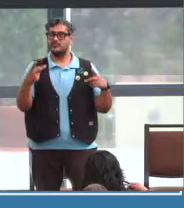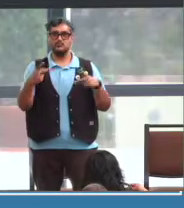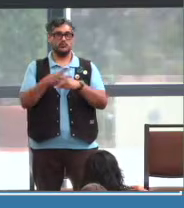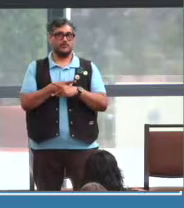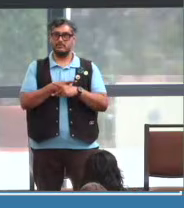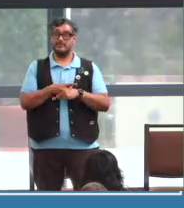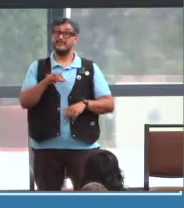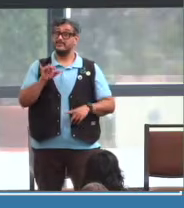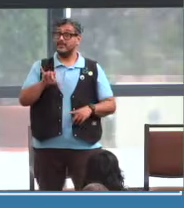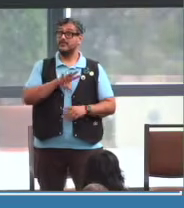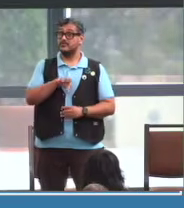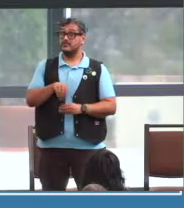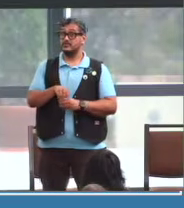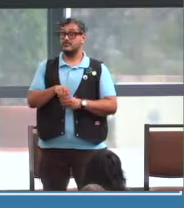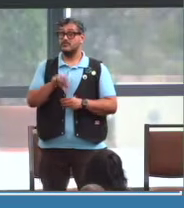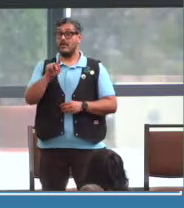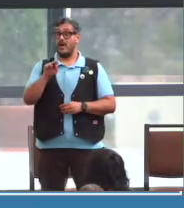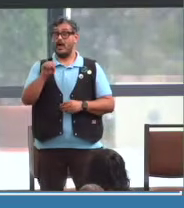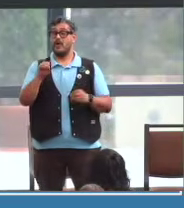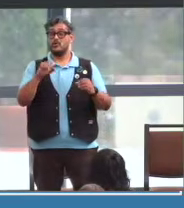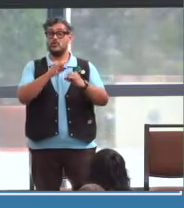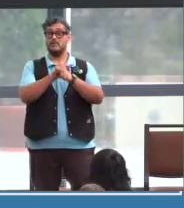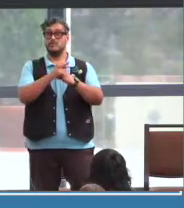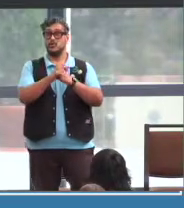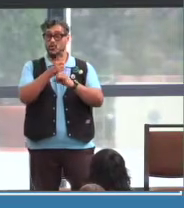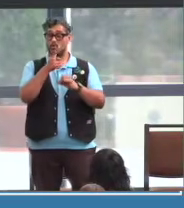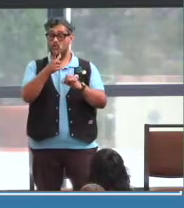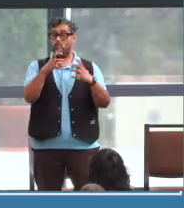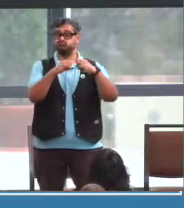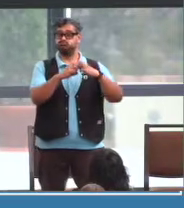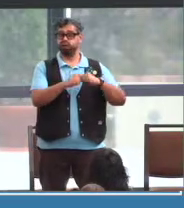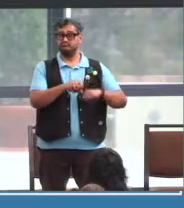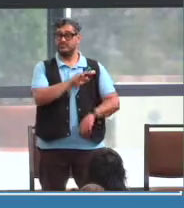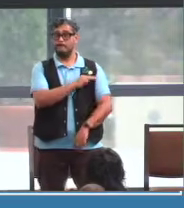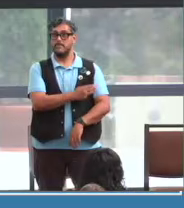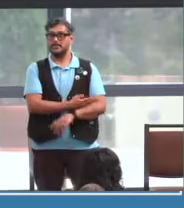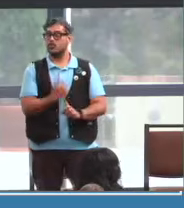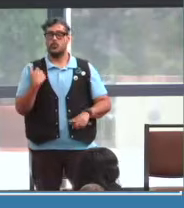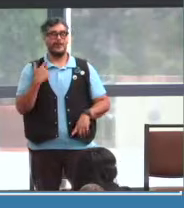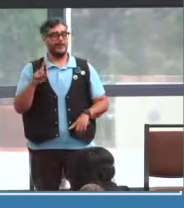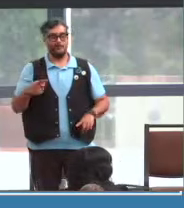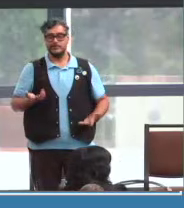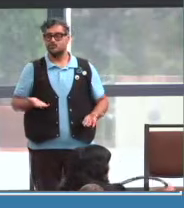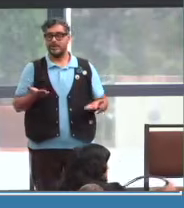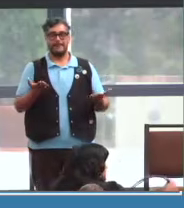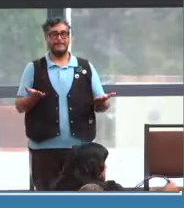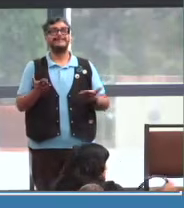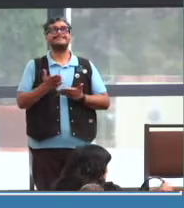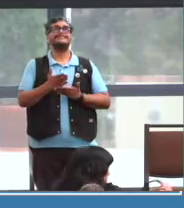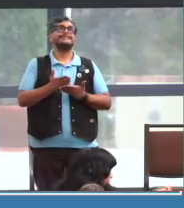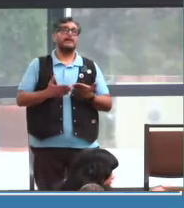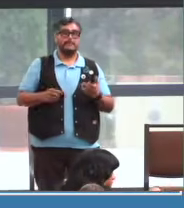of our autoimmune conditions that specifically attack the muscle. We're almost all the time recommending some form of